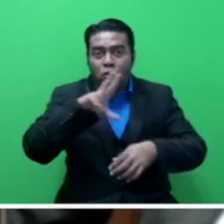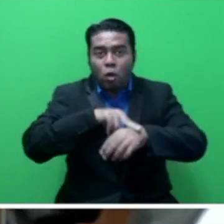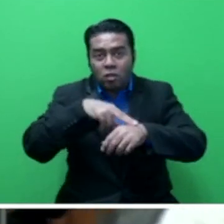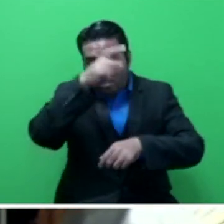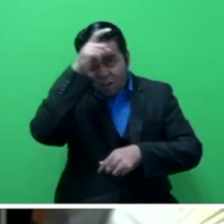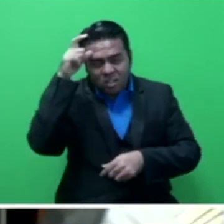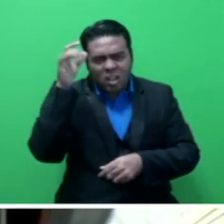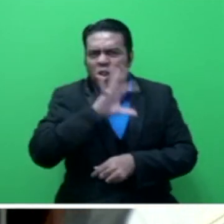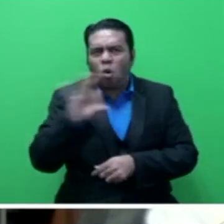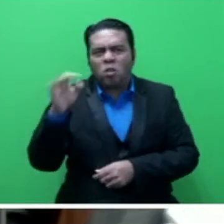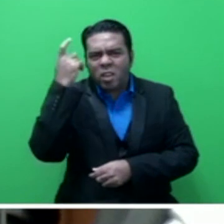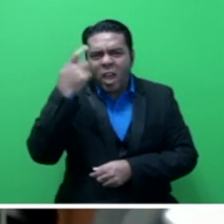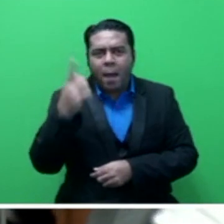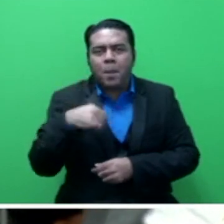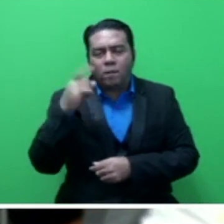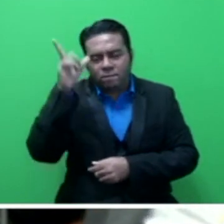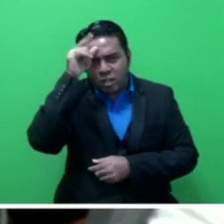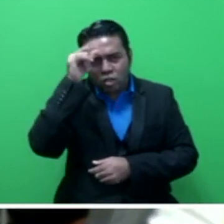care about Fijians.